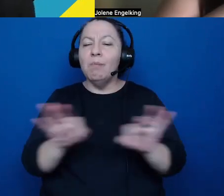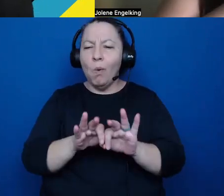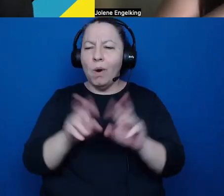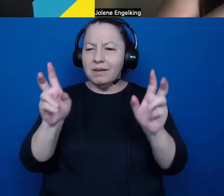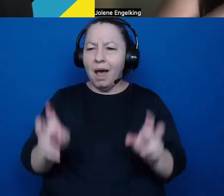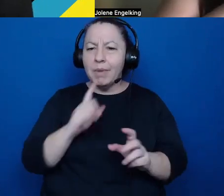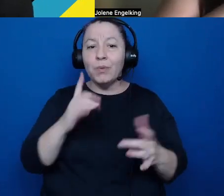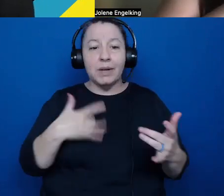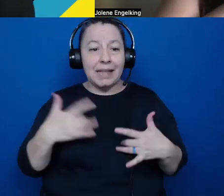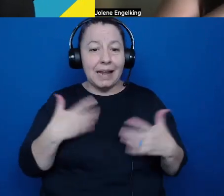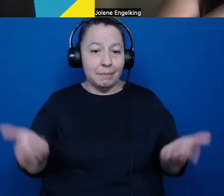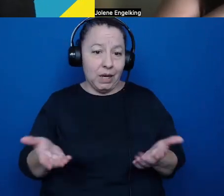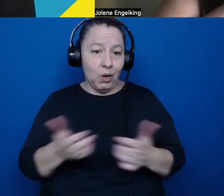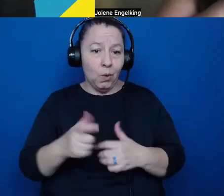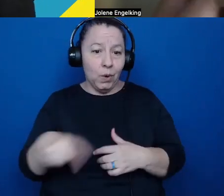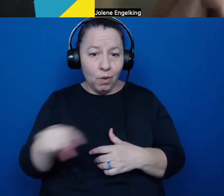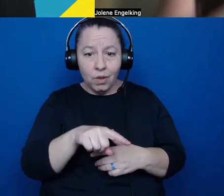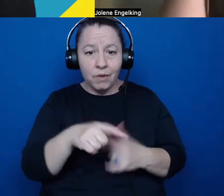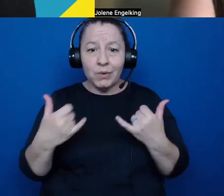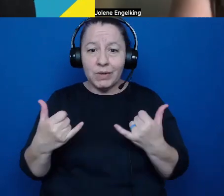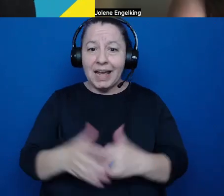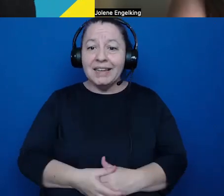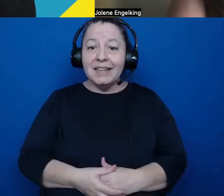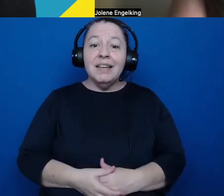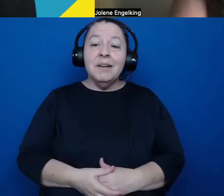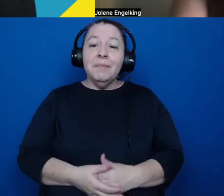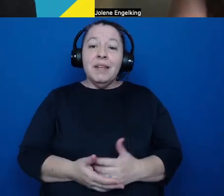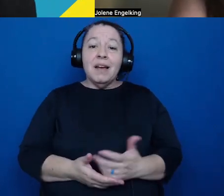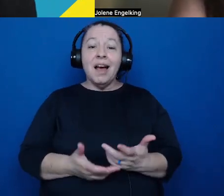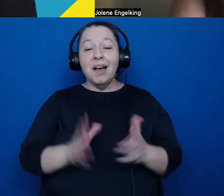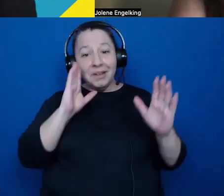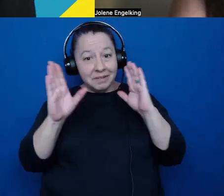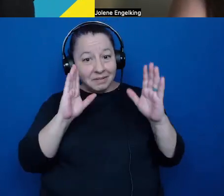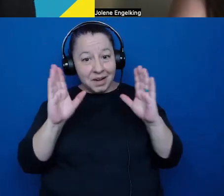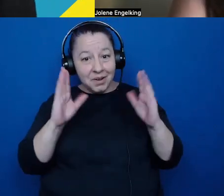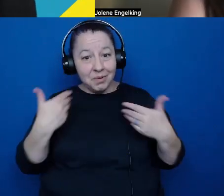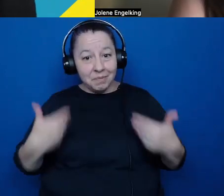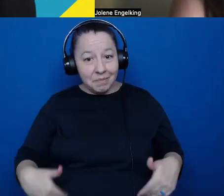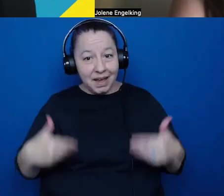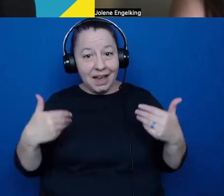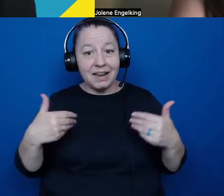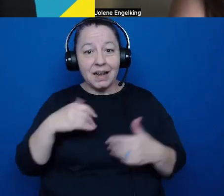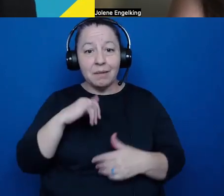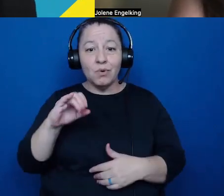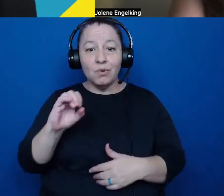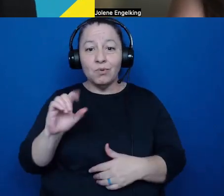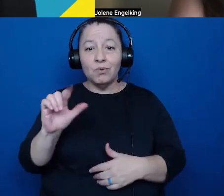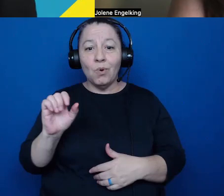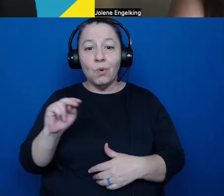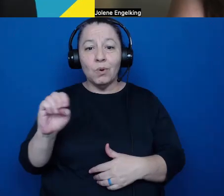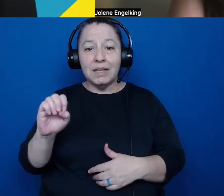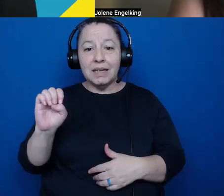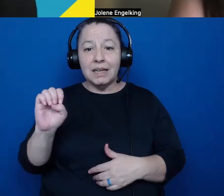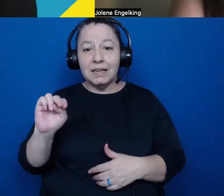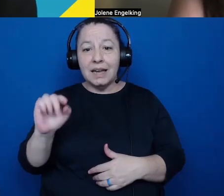here with everyone today. Bonjour, my name is Jolene Engelking, and I